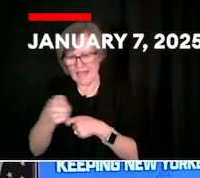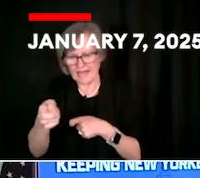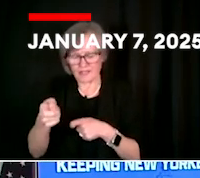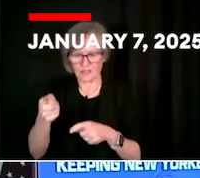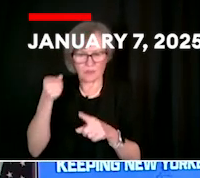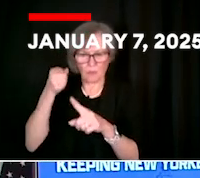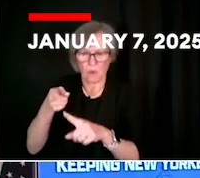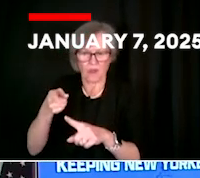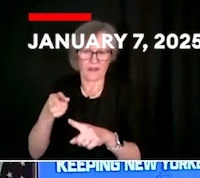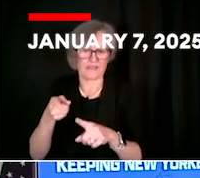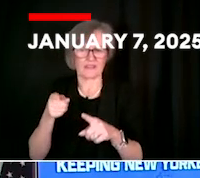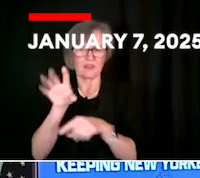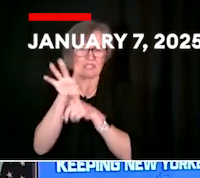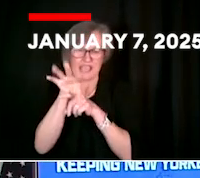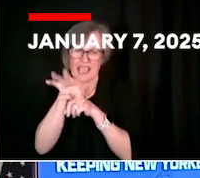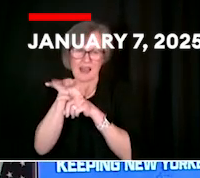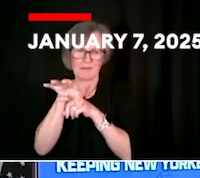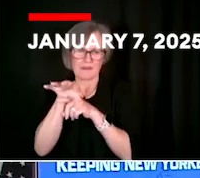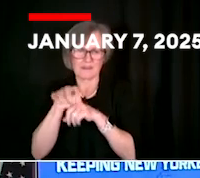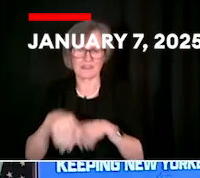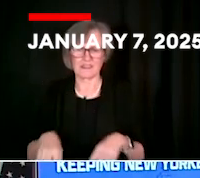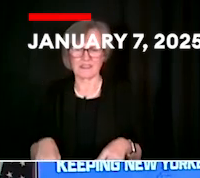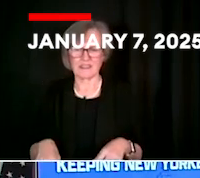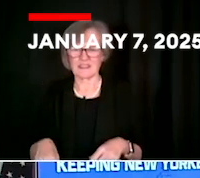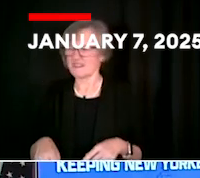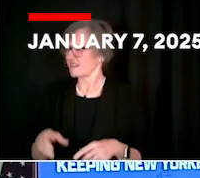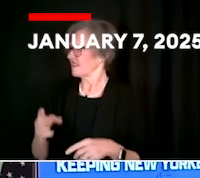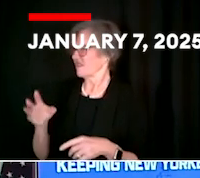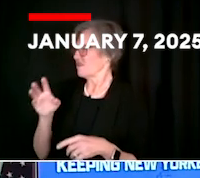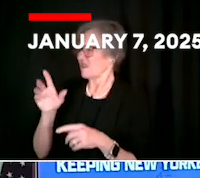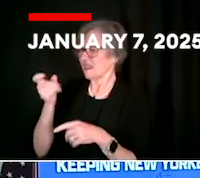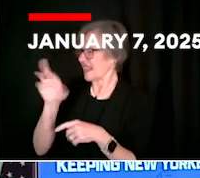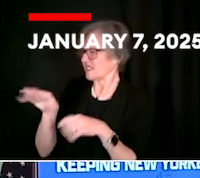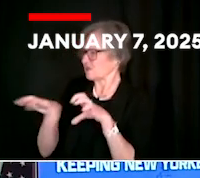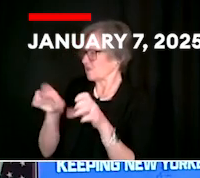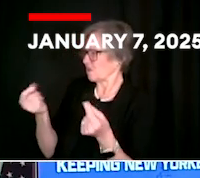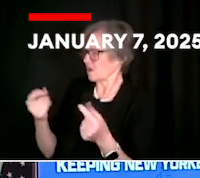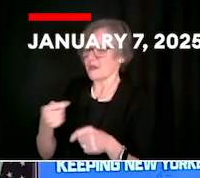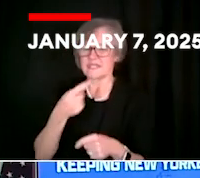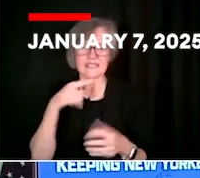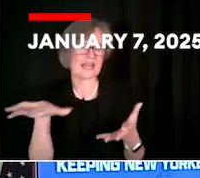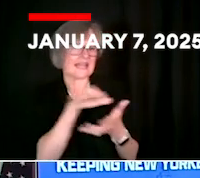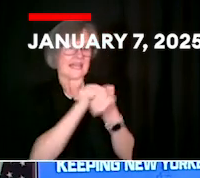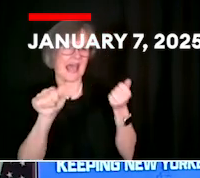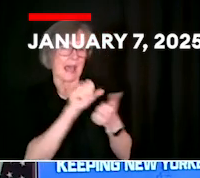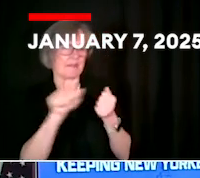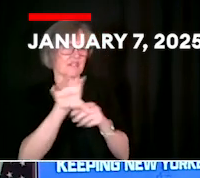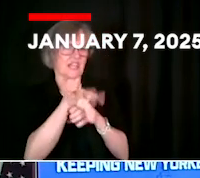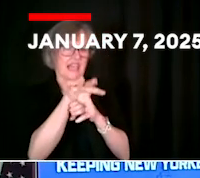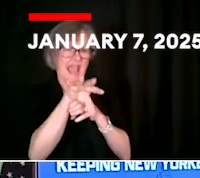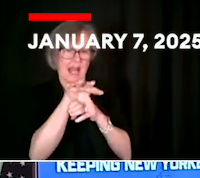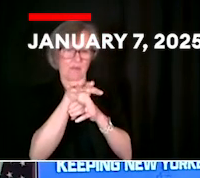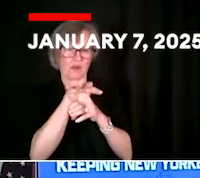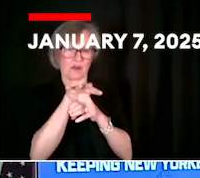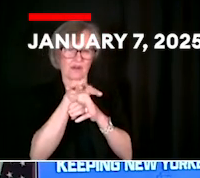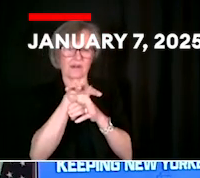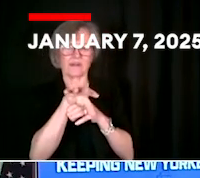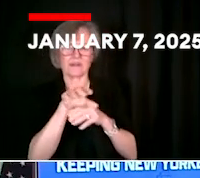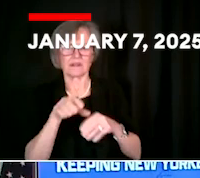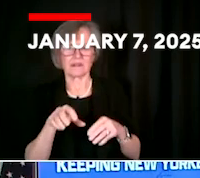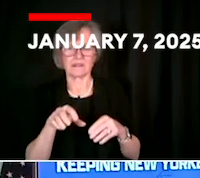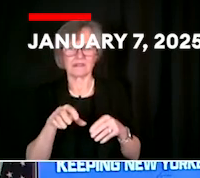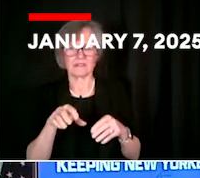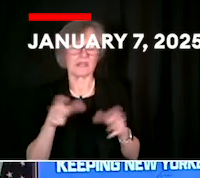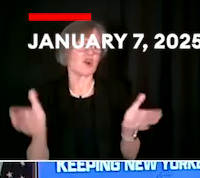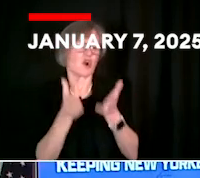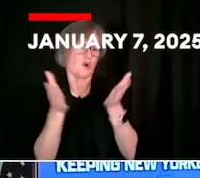cameras. Just your reaction to that. Those lasers do what? She says that they damage the cameras or whatever, so she was like kind of encouraging people